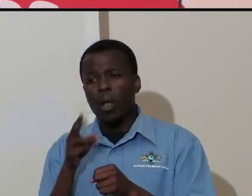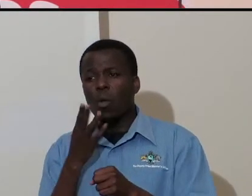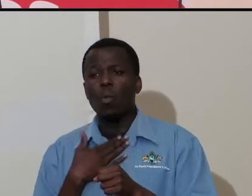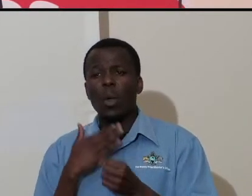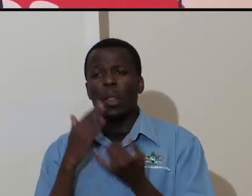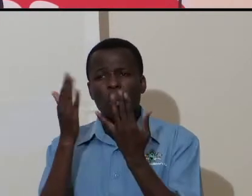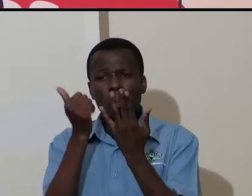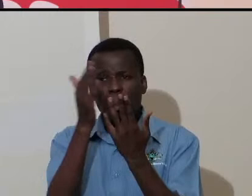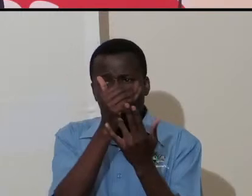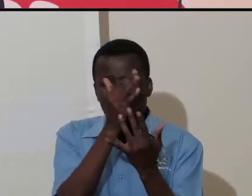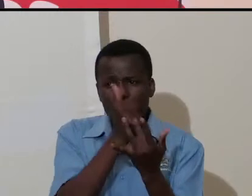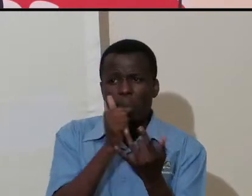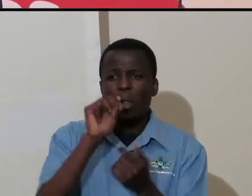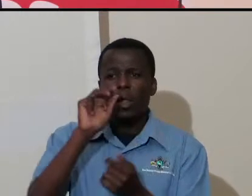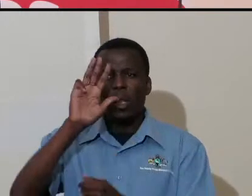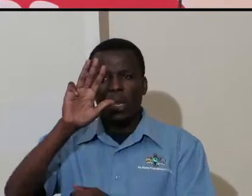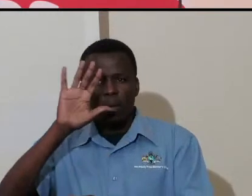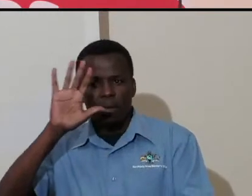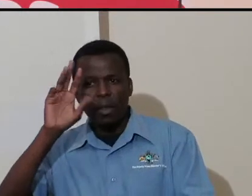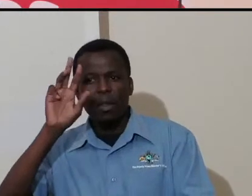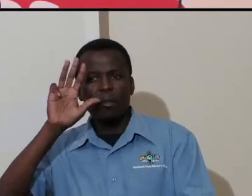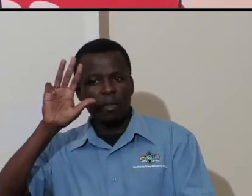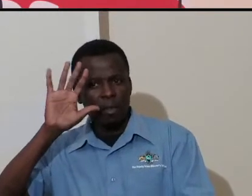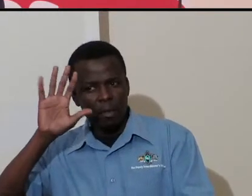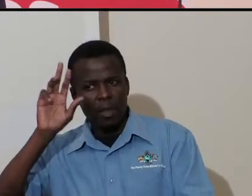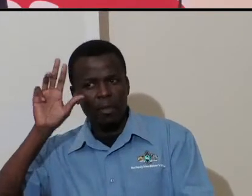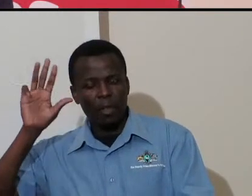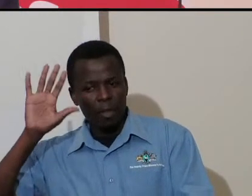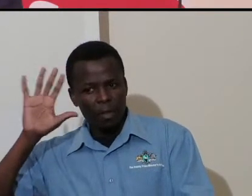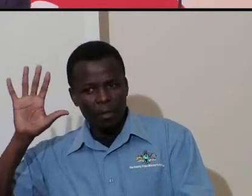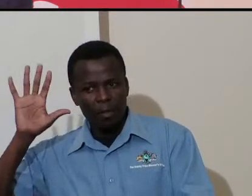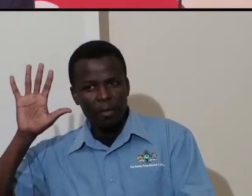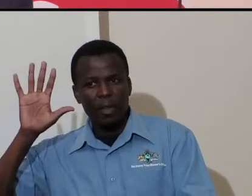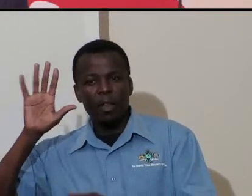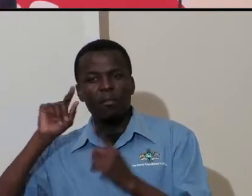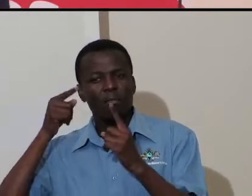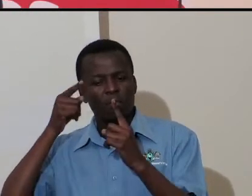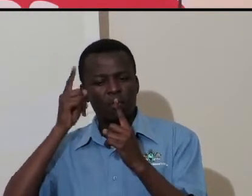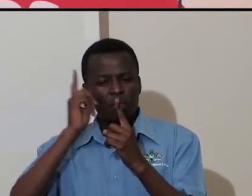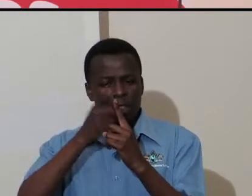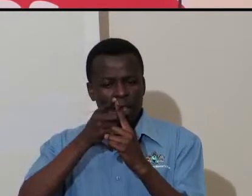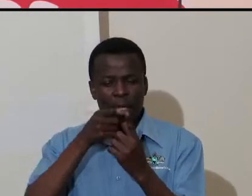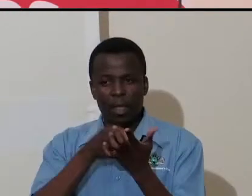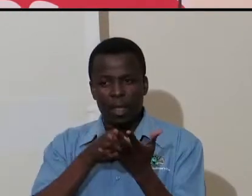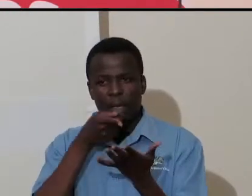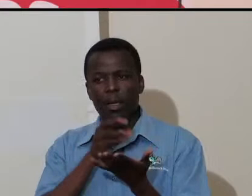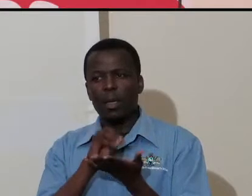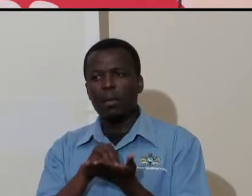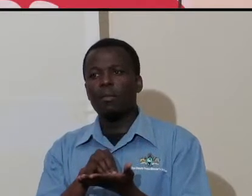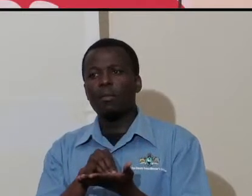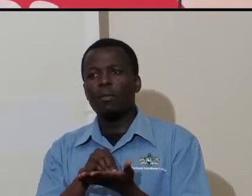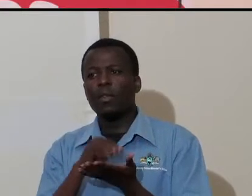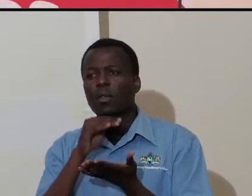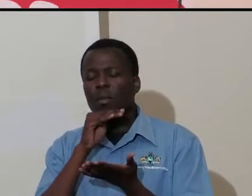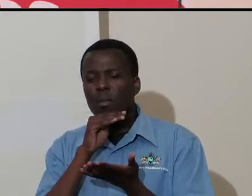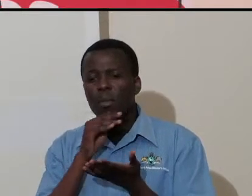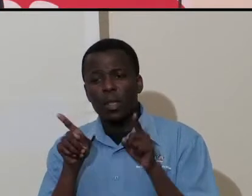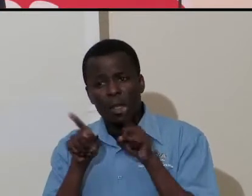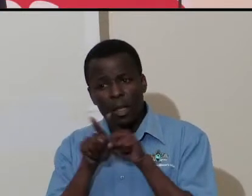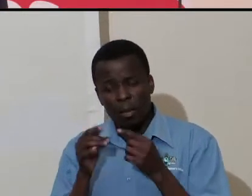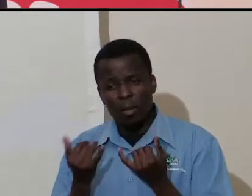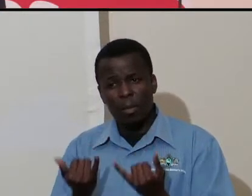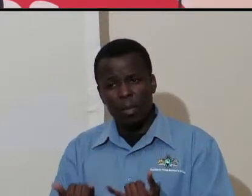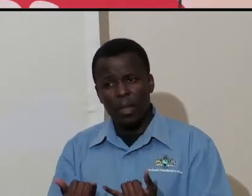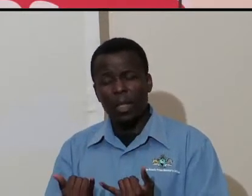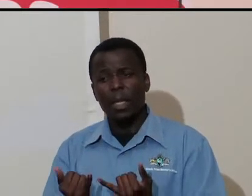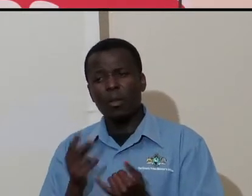95 targets ahead of global schedule. This is a country that at one point was the worst affected, but has proved